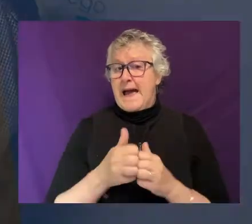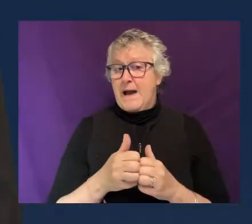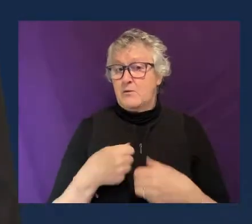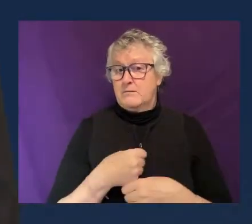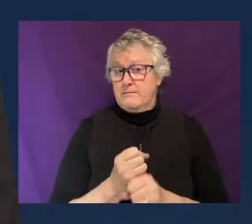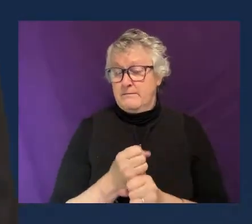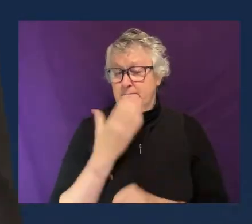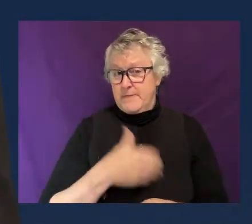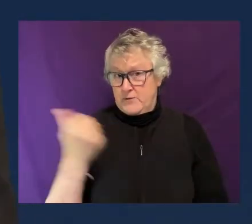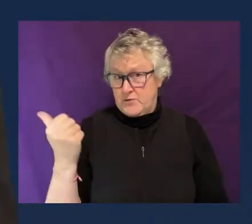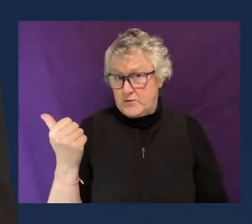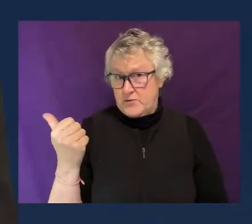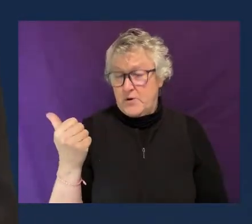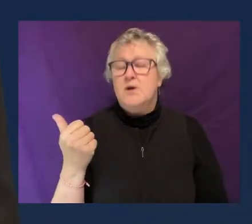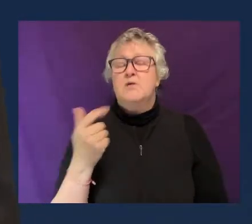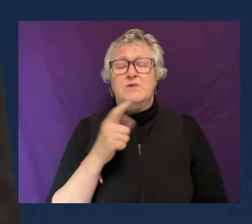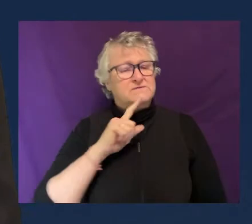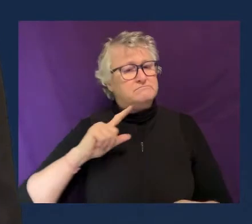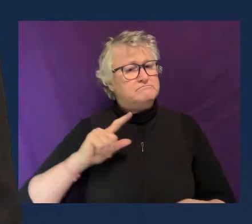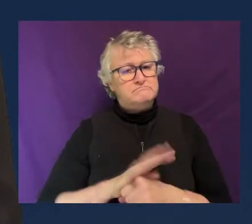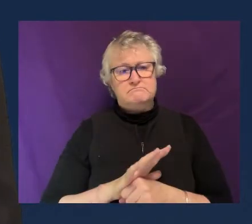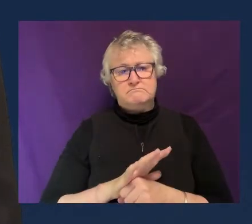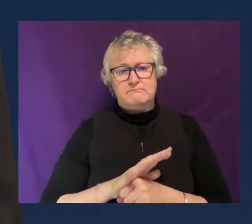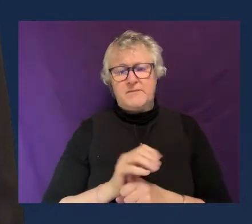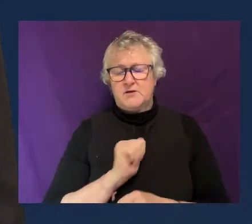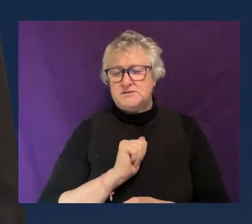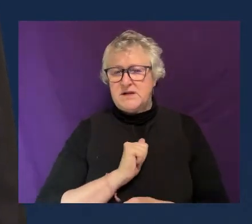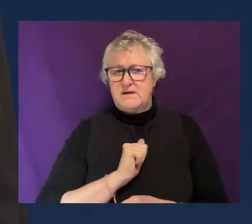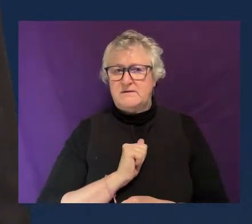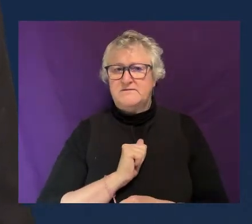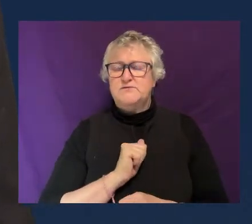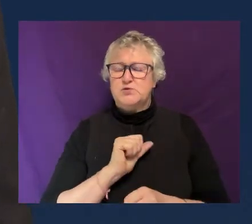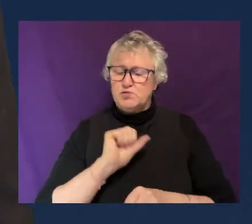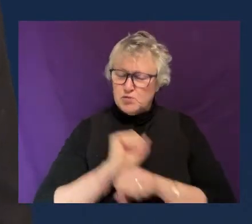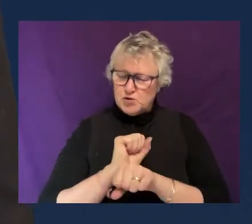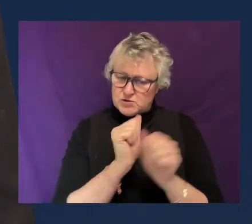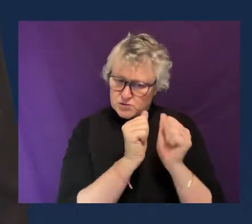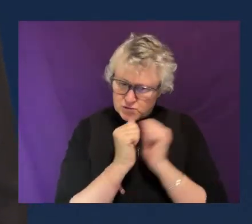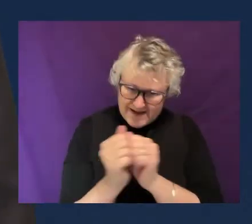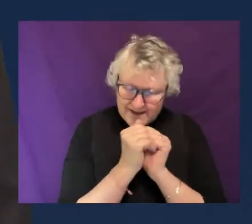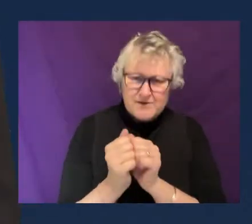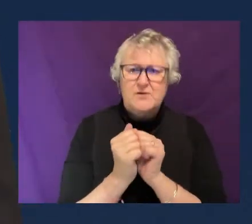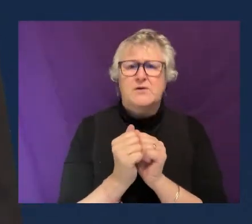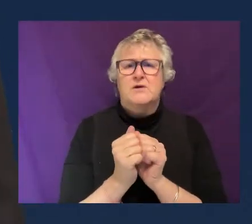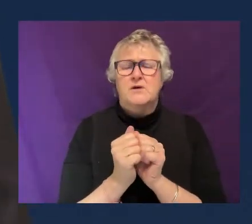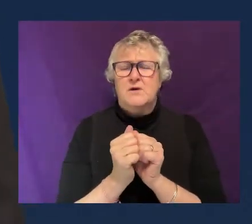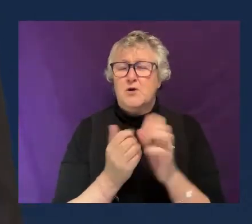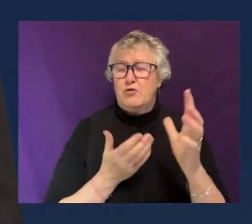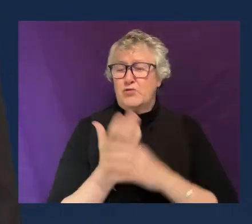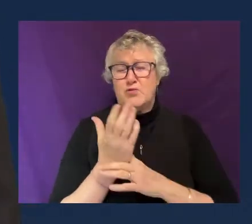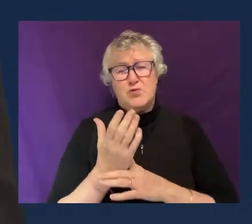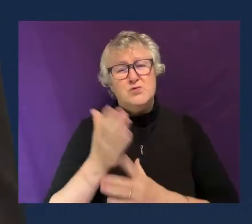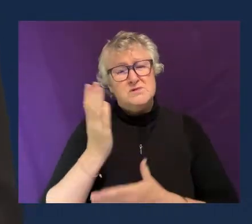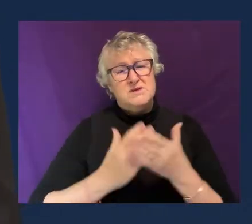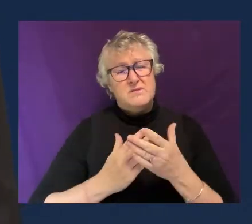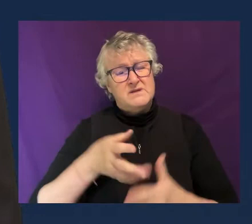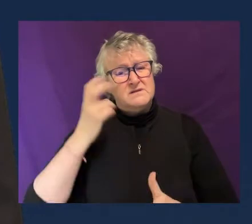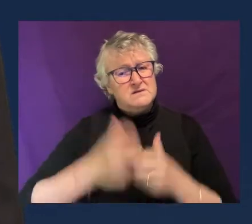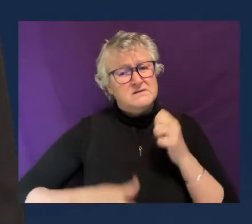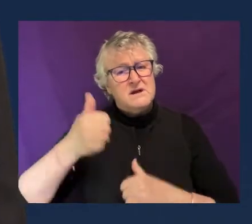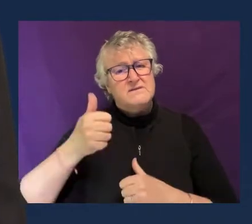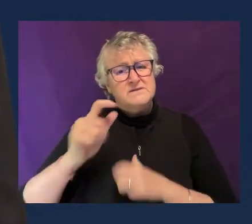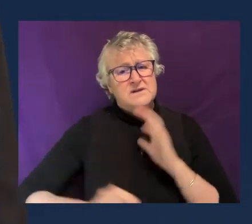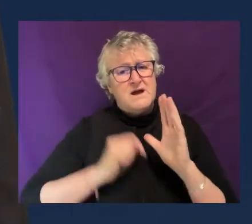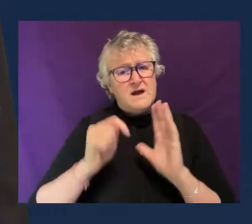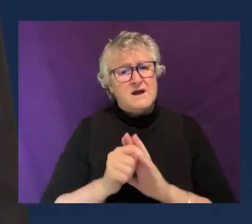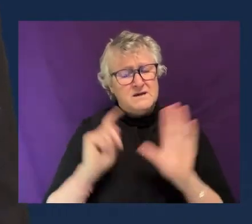to working together to find equitable solutions to the toughest issues of our time. This year, we take heart